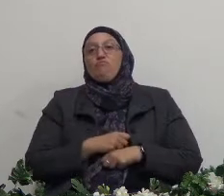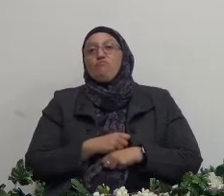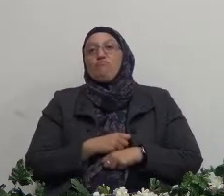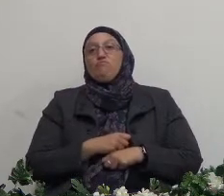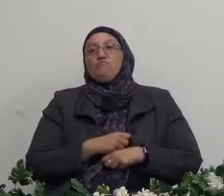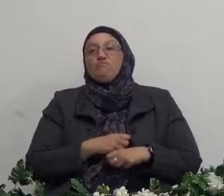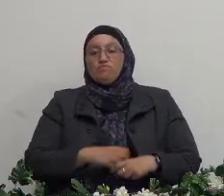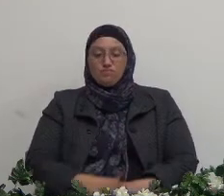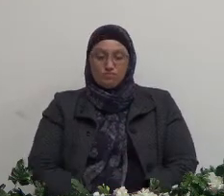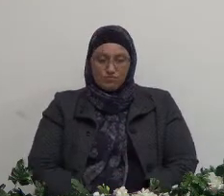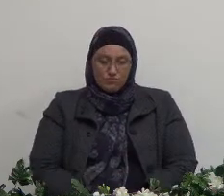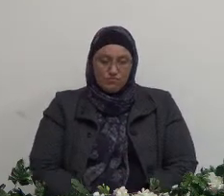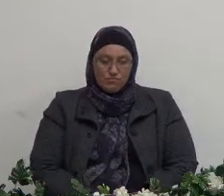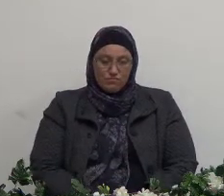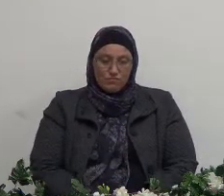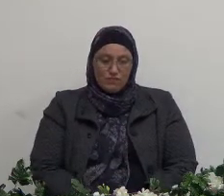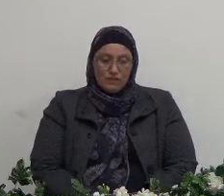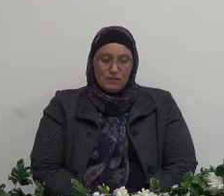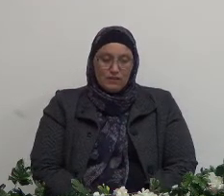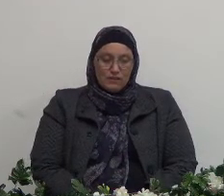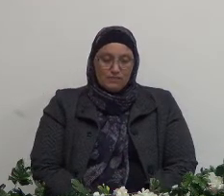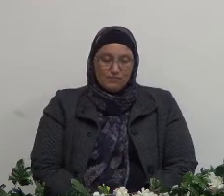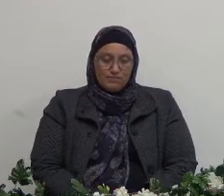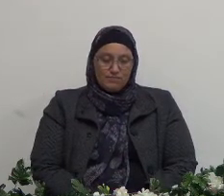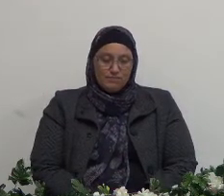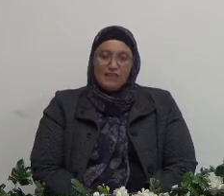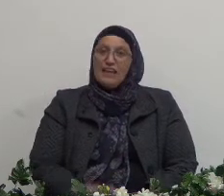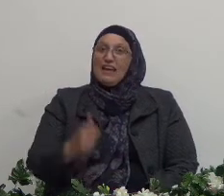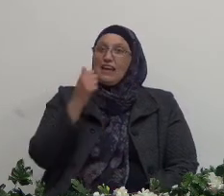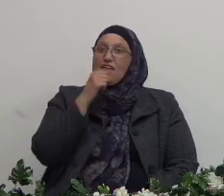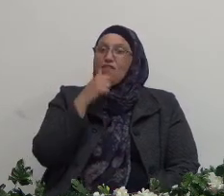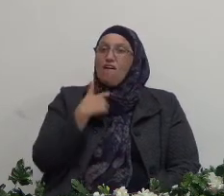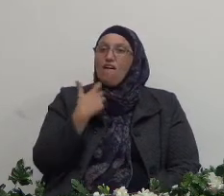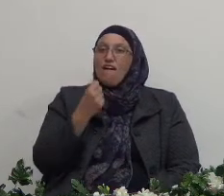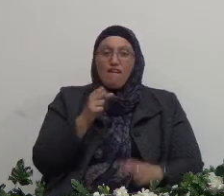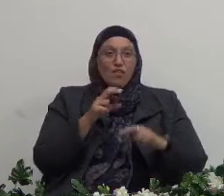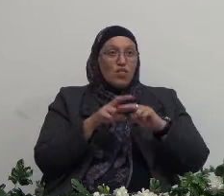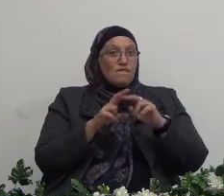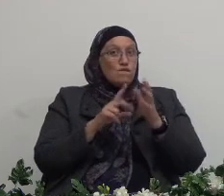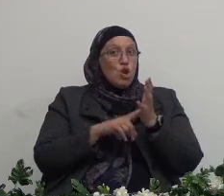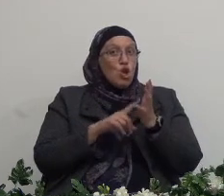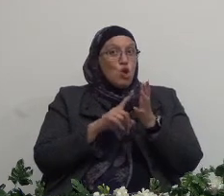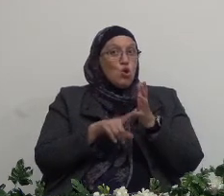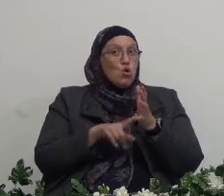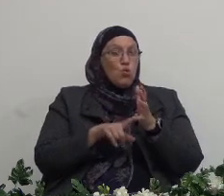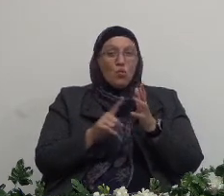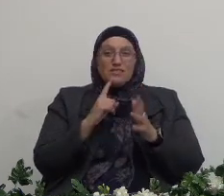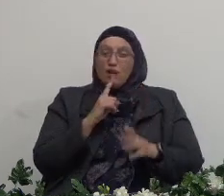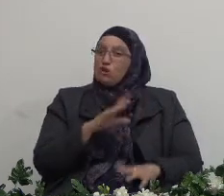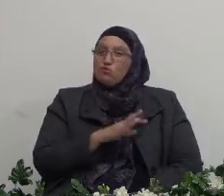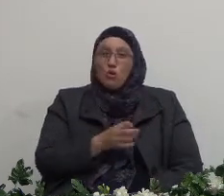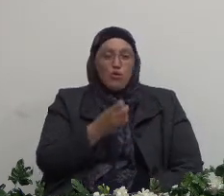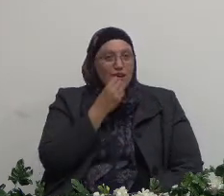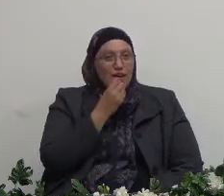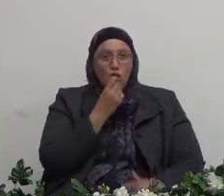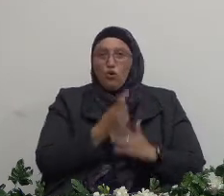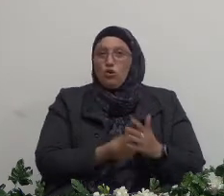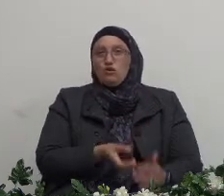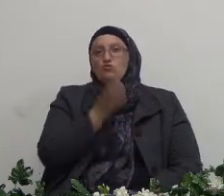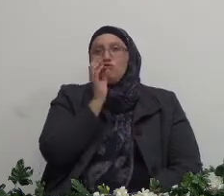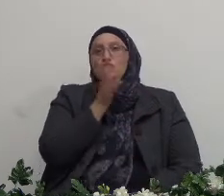a precaution is, if I have the flu, what do they say? Don't eat, have fluids. Everything's got to do with